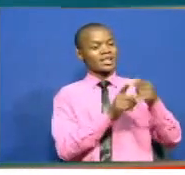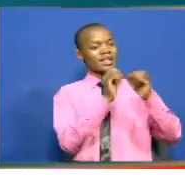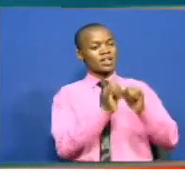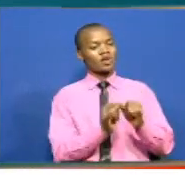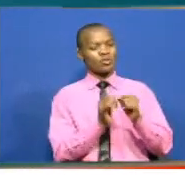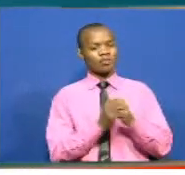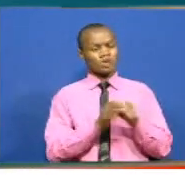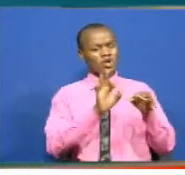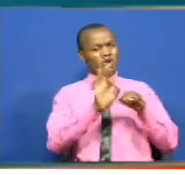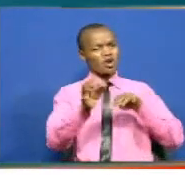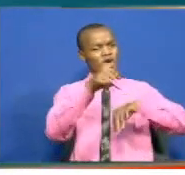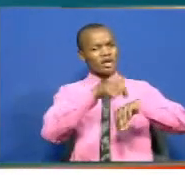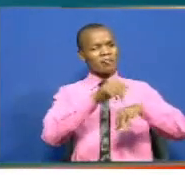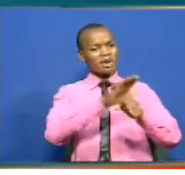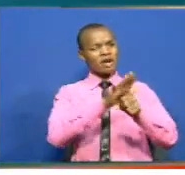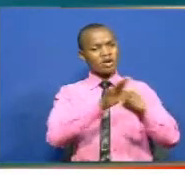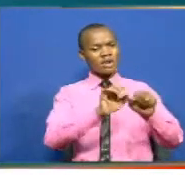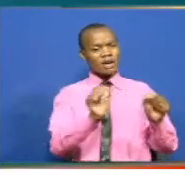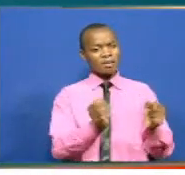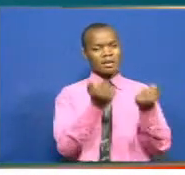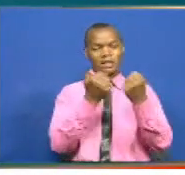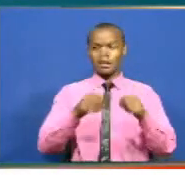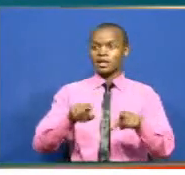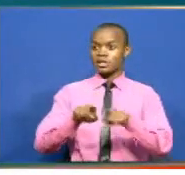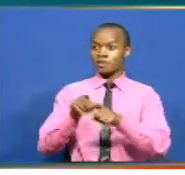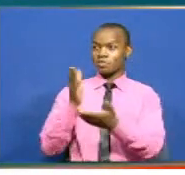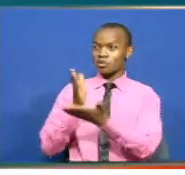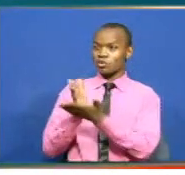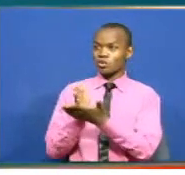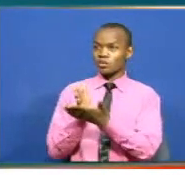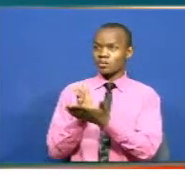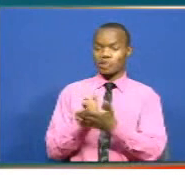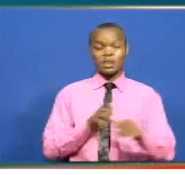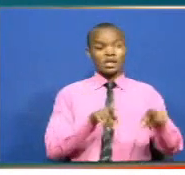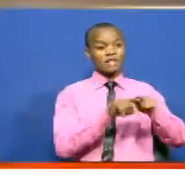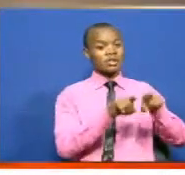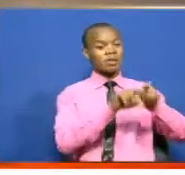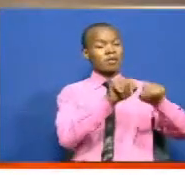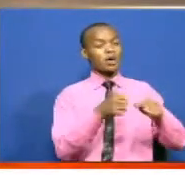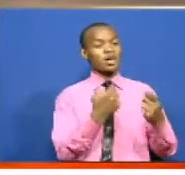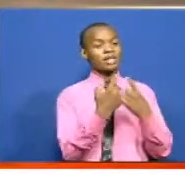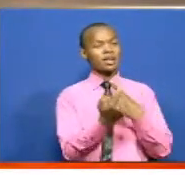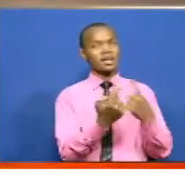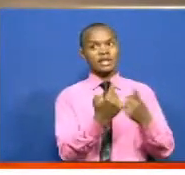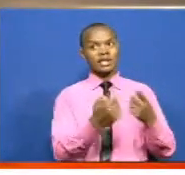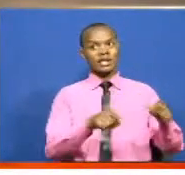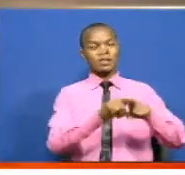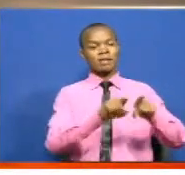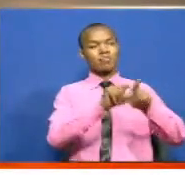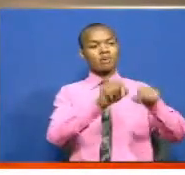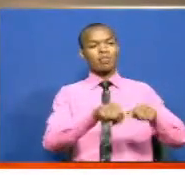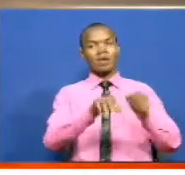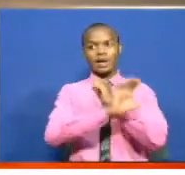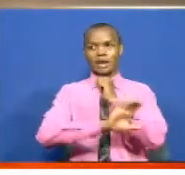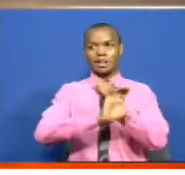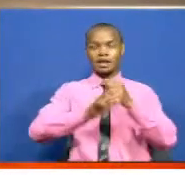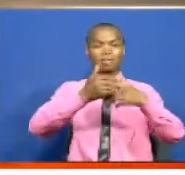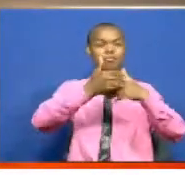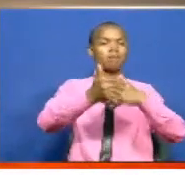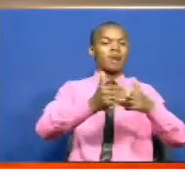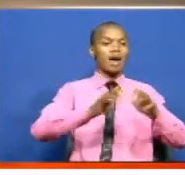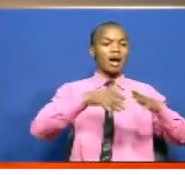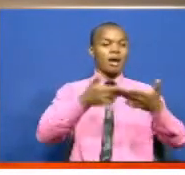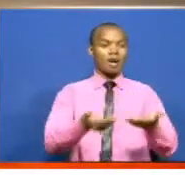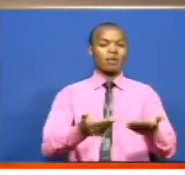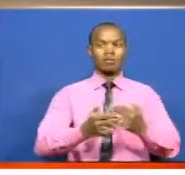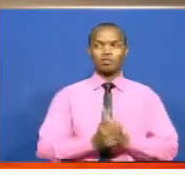while. A lot has happened. Indeed. And we want to track that and talk about, what lies ahead for the country. Well, I mean,